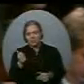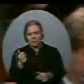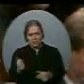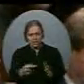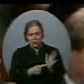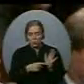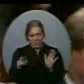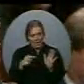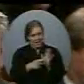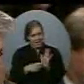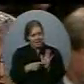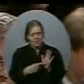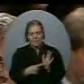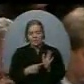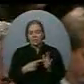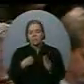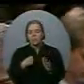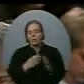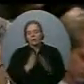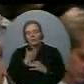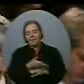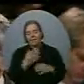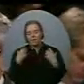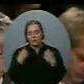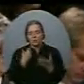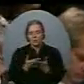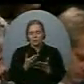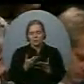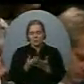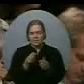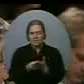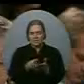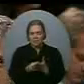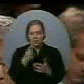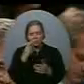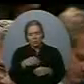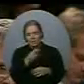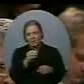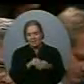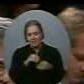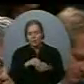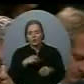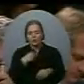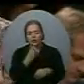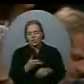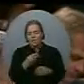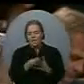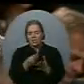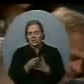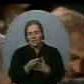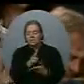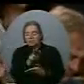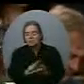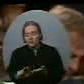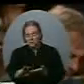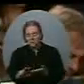should have the money for you within 3 weeks. I know your credit card is maxed." Mr. Speaker, this isn't how it's supposed to be done. Where is the paper trail? Where were the